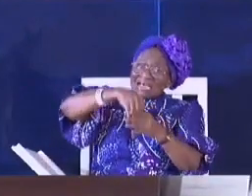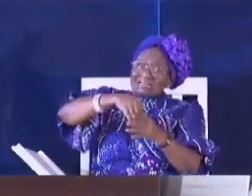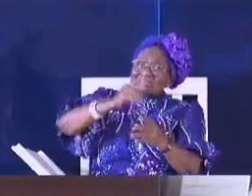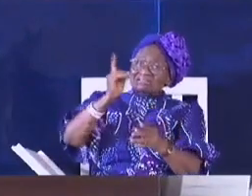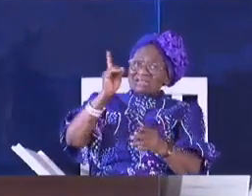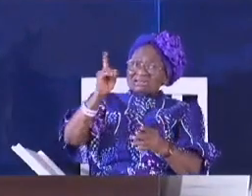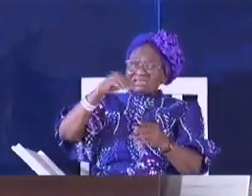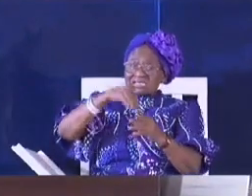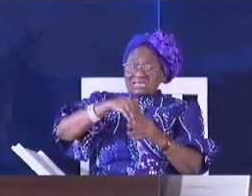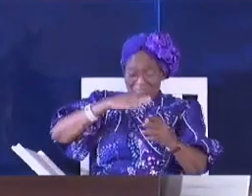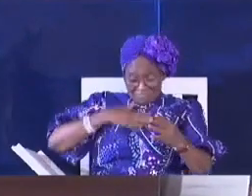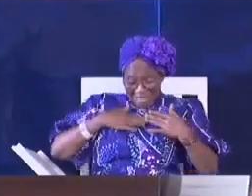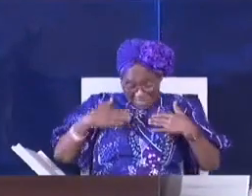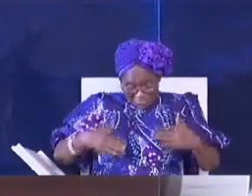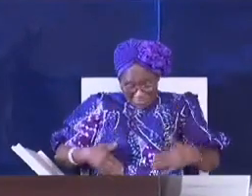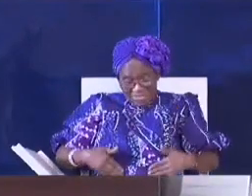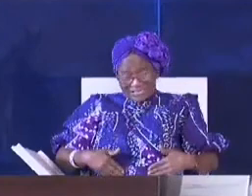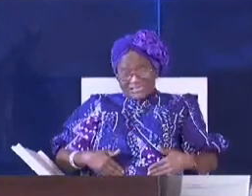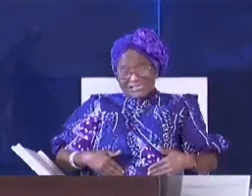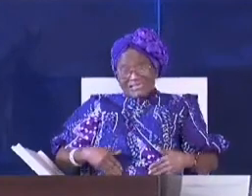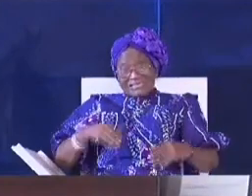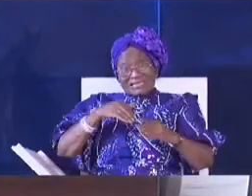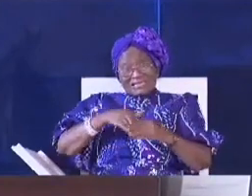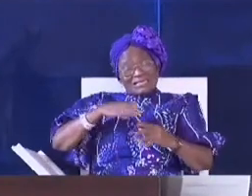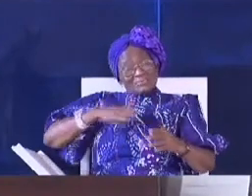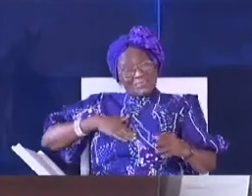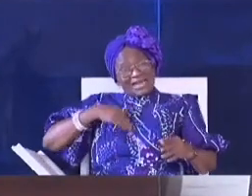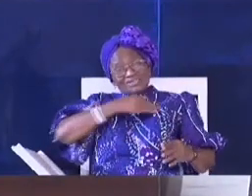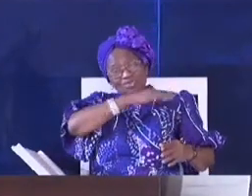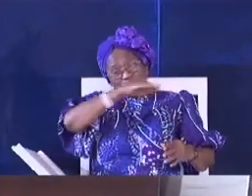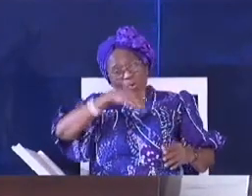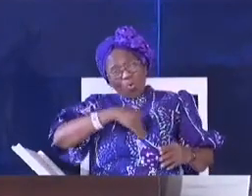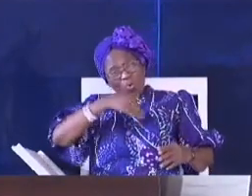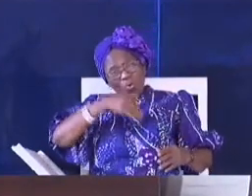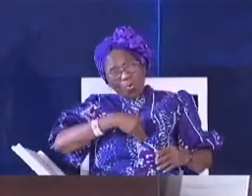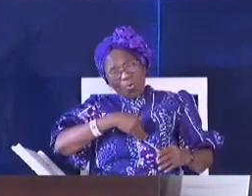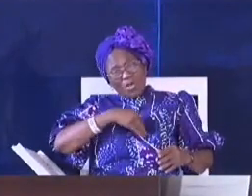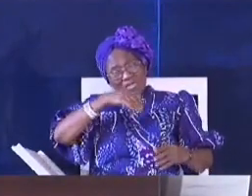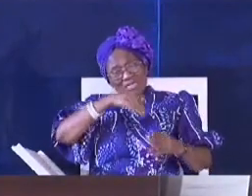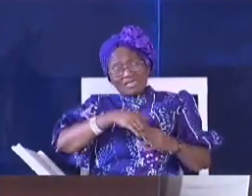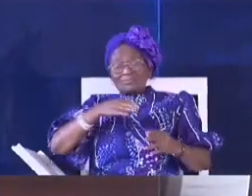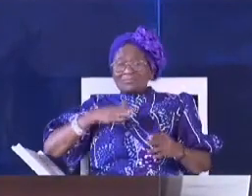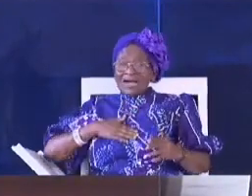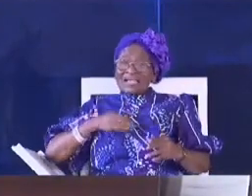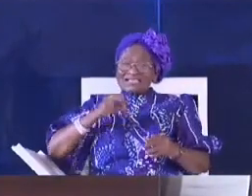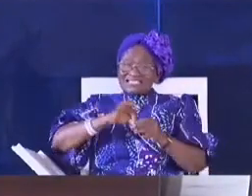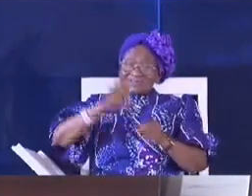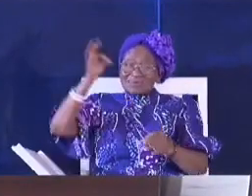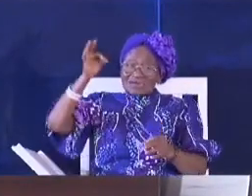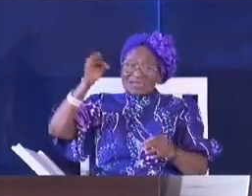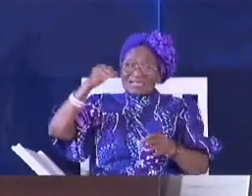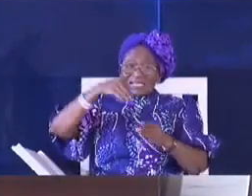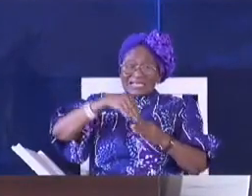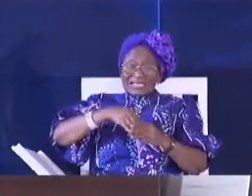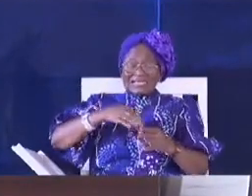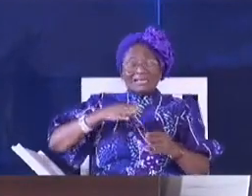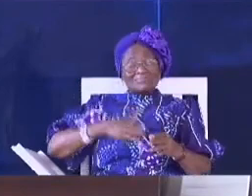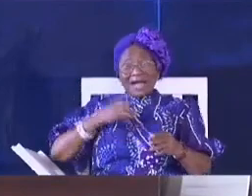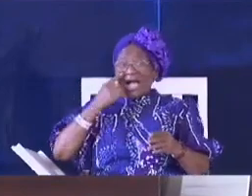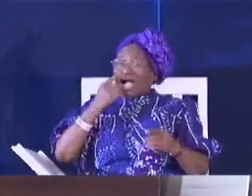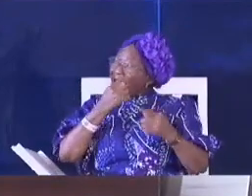in my body, in my soul, in my spirit, in my place of